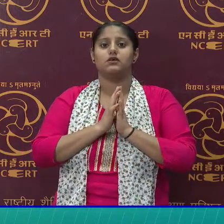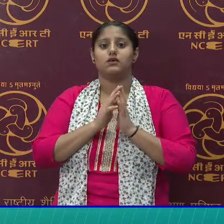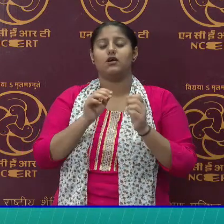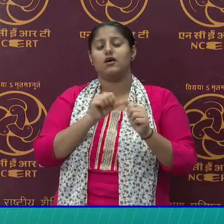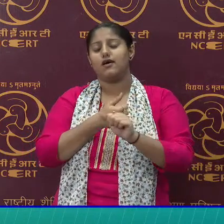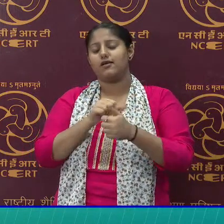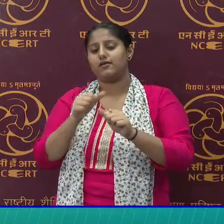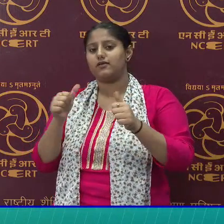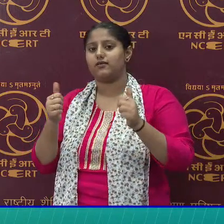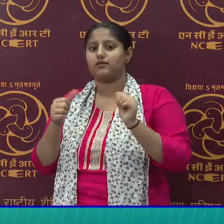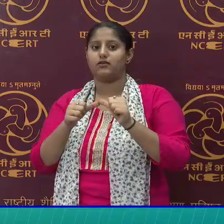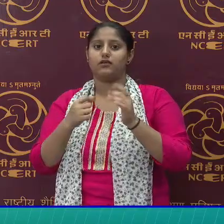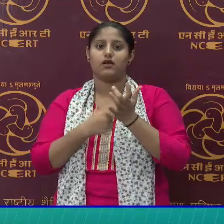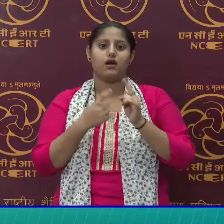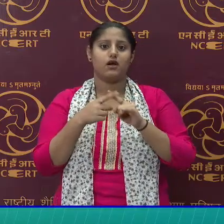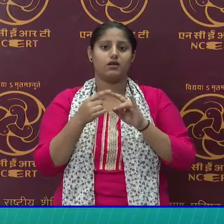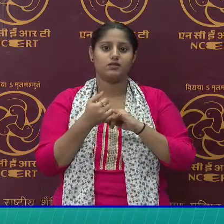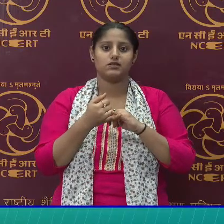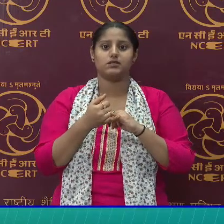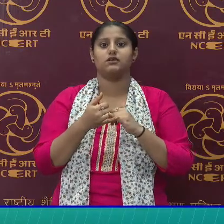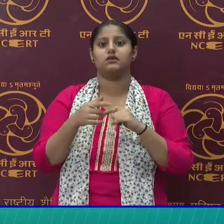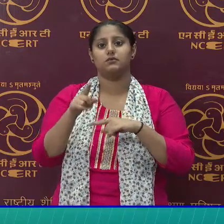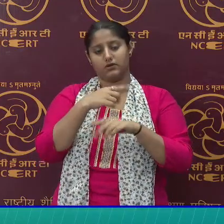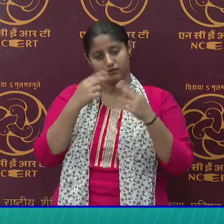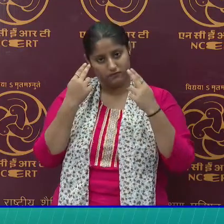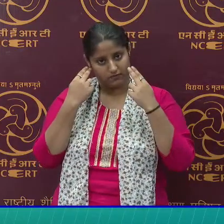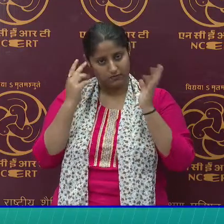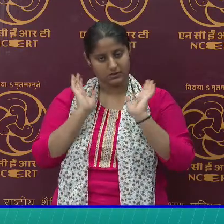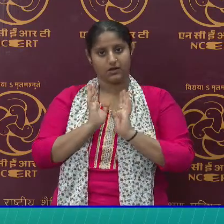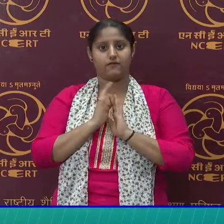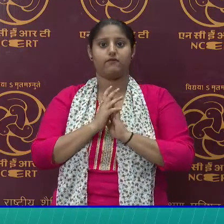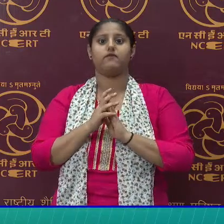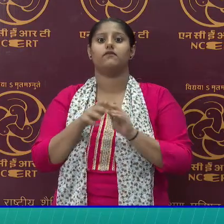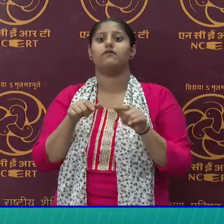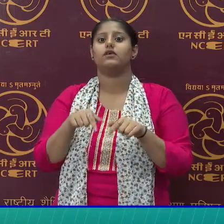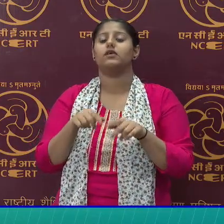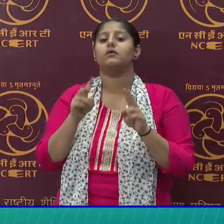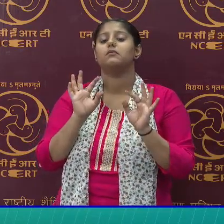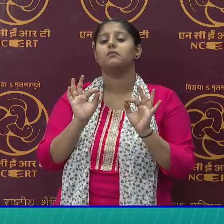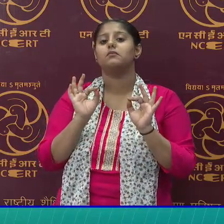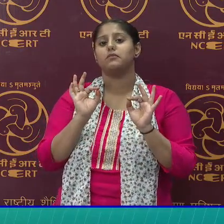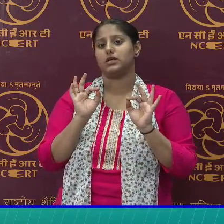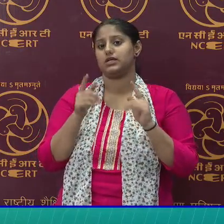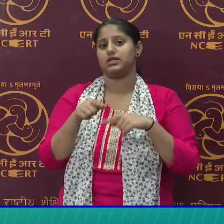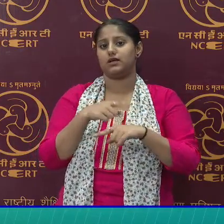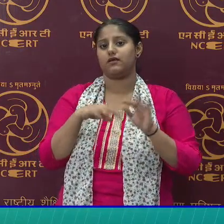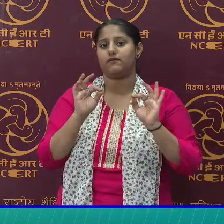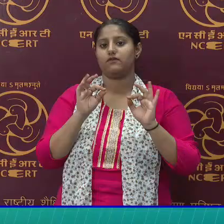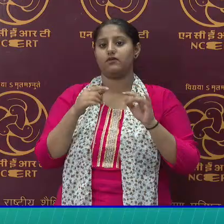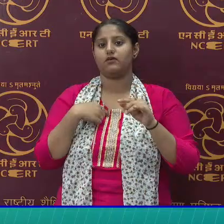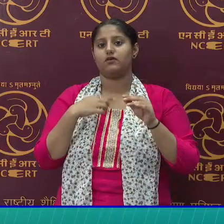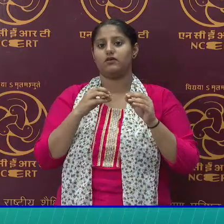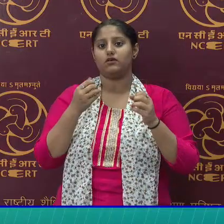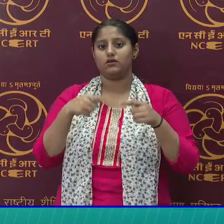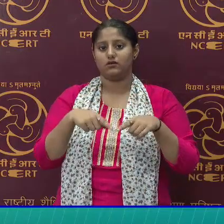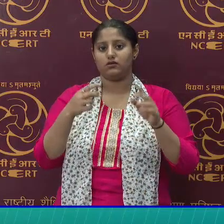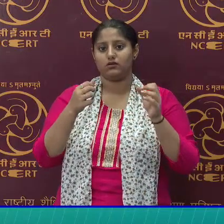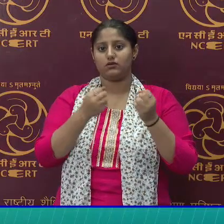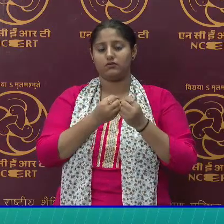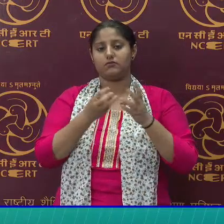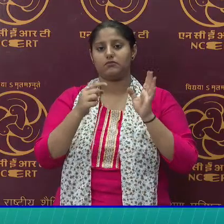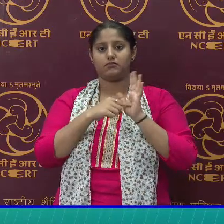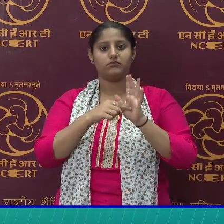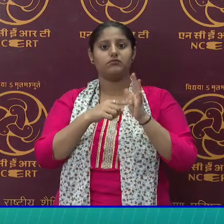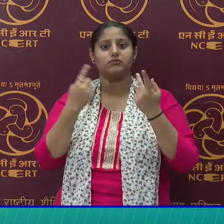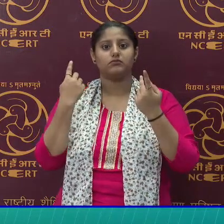crafts, arts found in your region or locality. But yes, this is one of the best illustrations in the whole book, so I thought I'd like to show it before